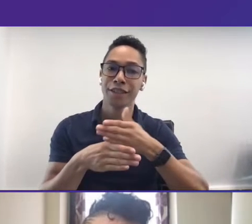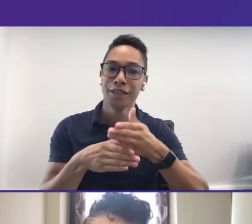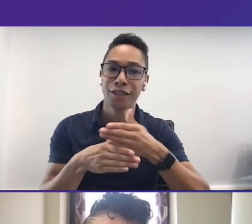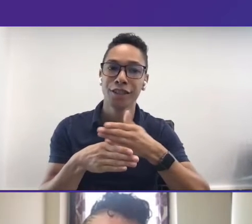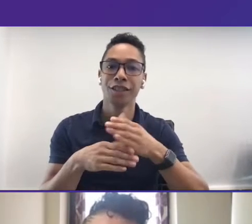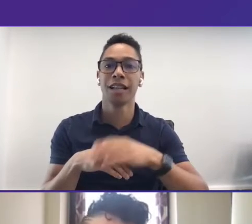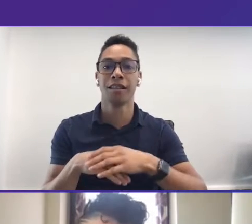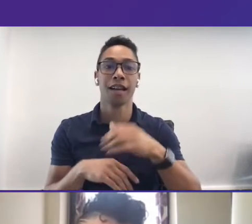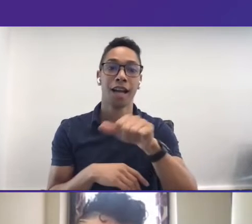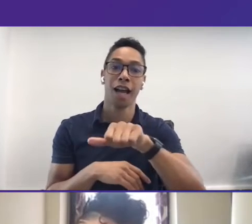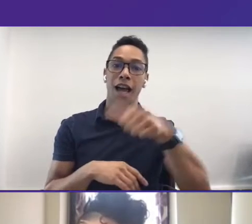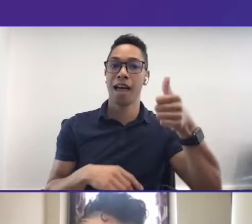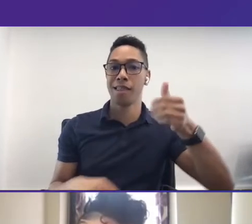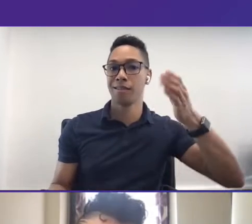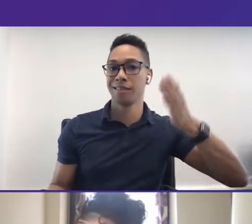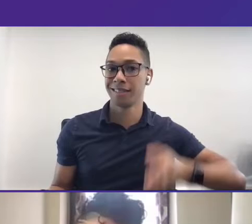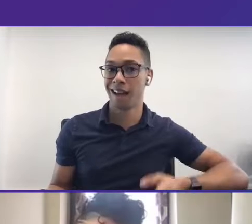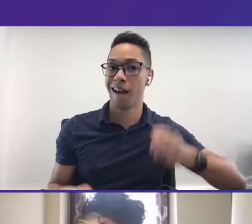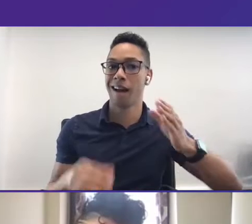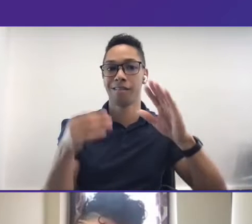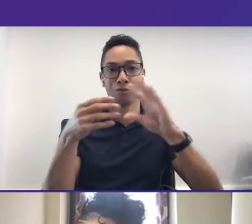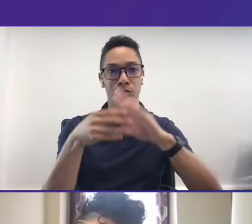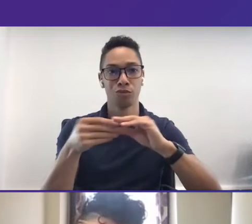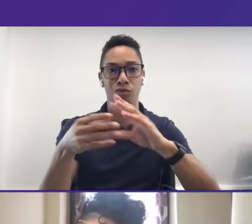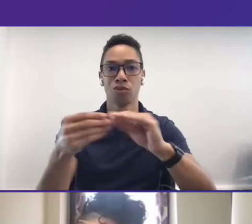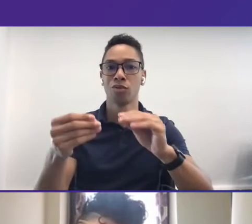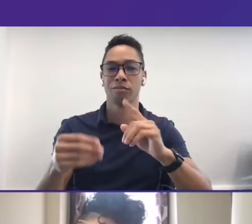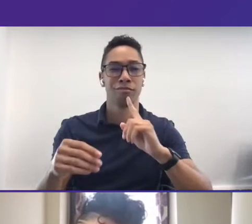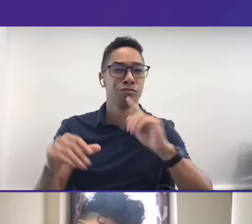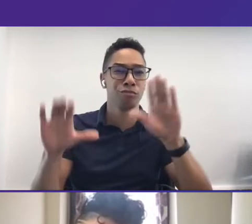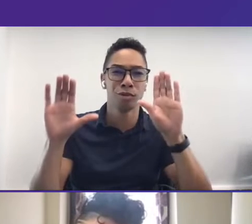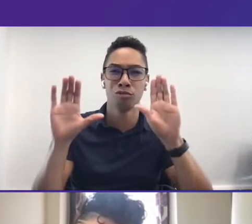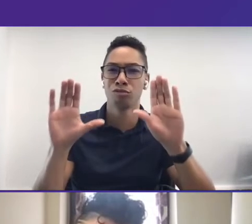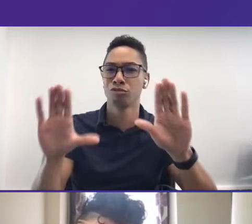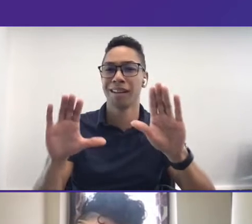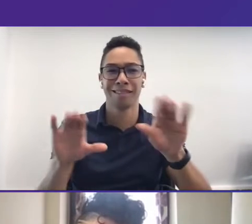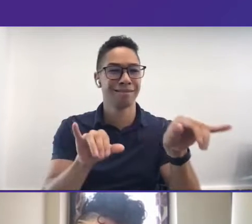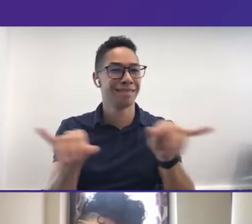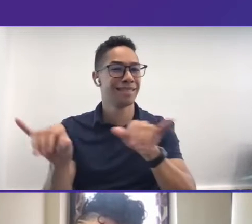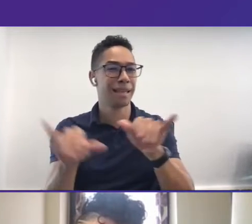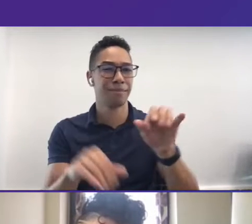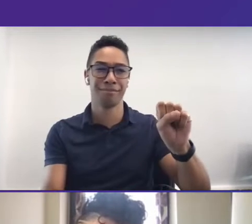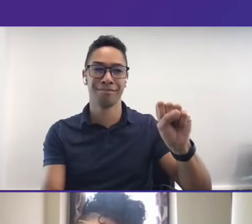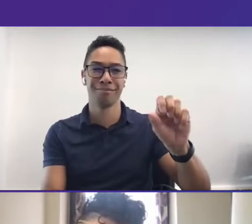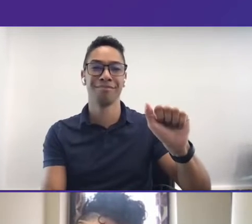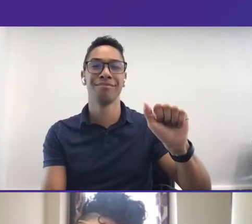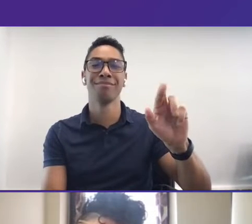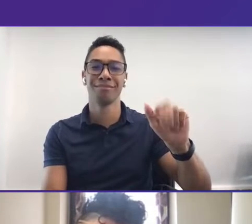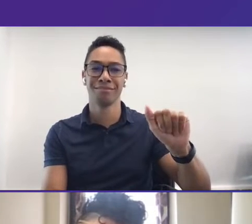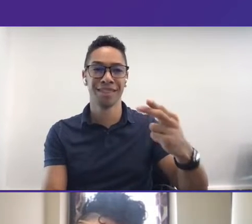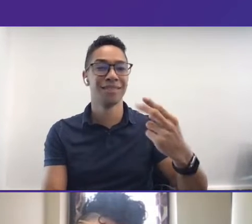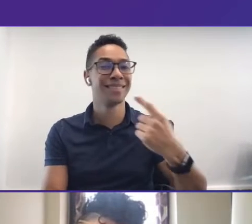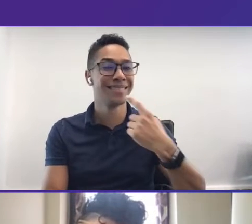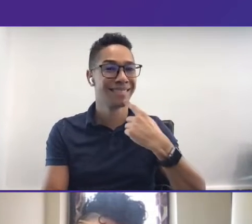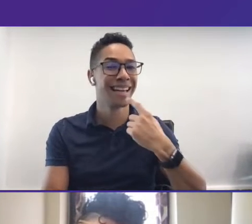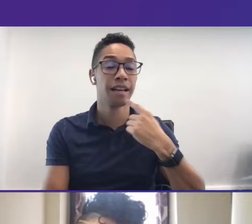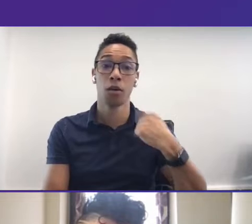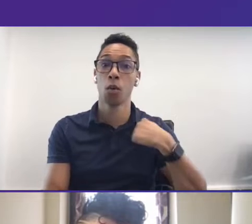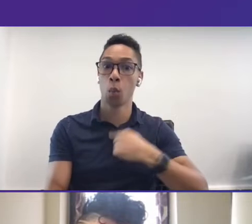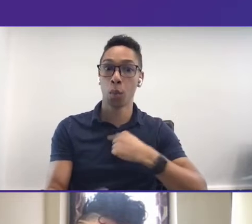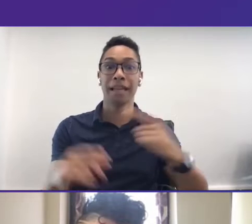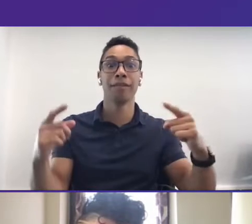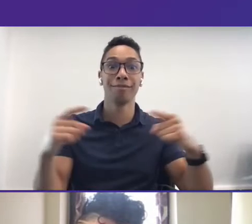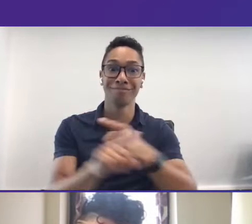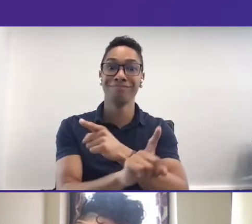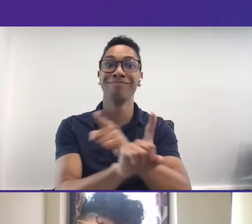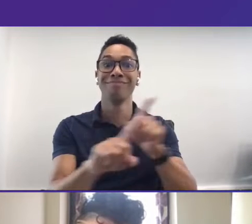this other side of the story, that it's been great. Like as Sarah said, we have been meeting in different points.